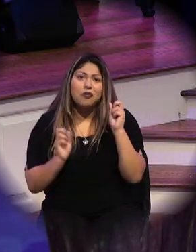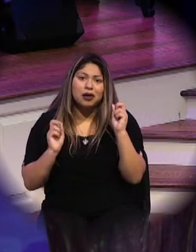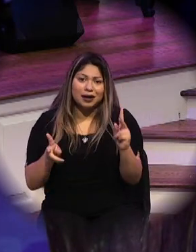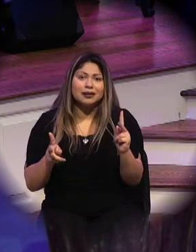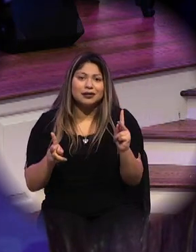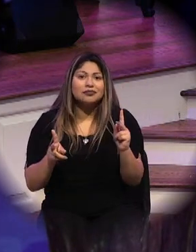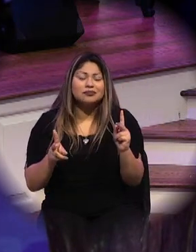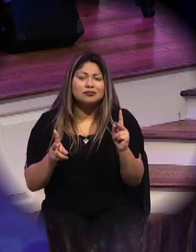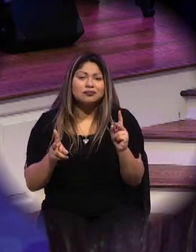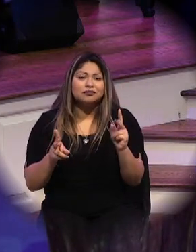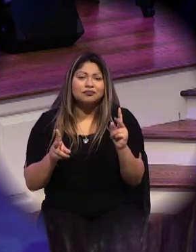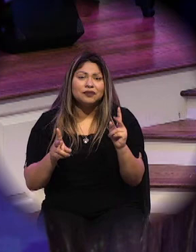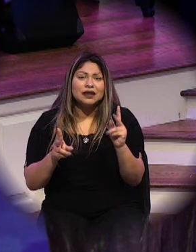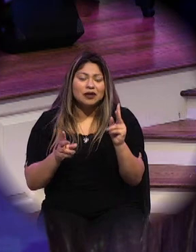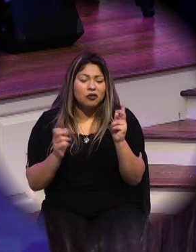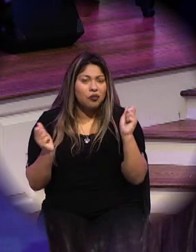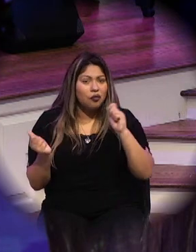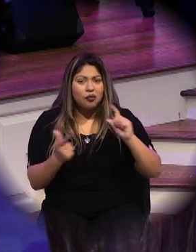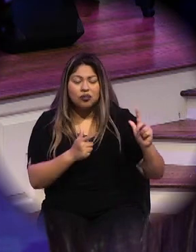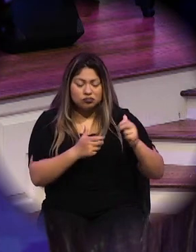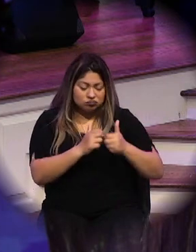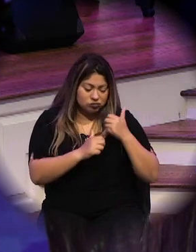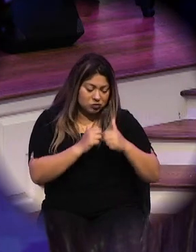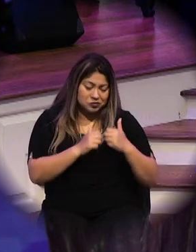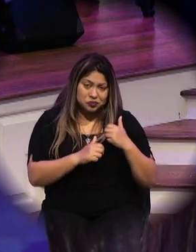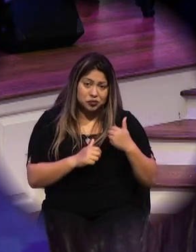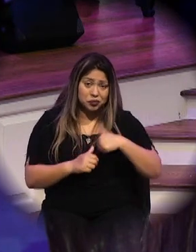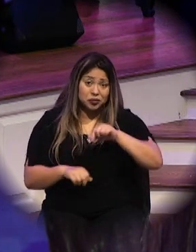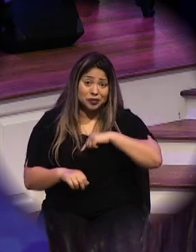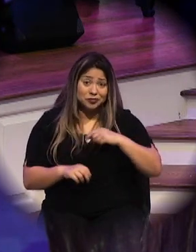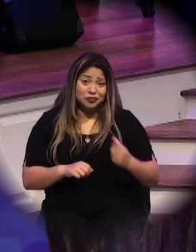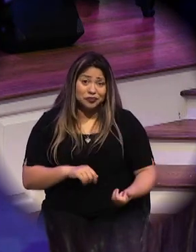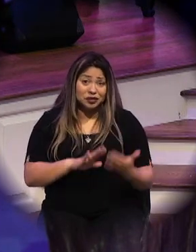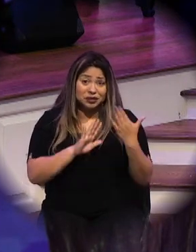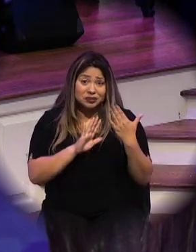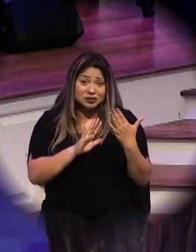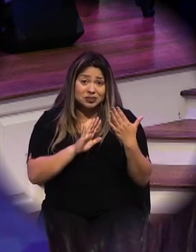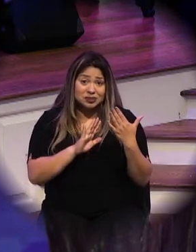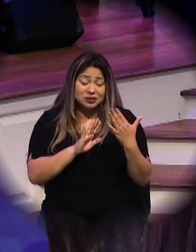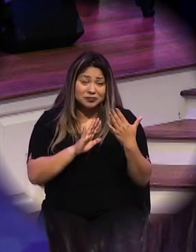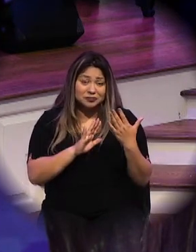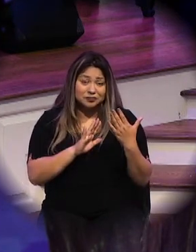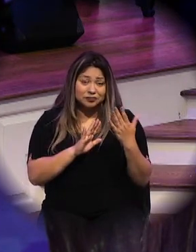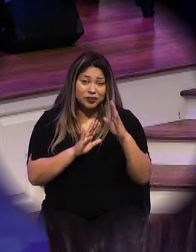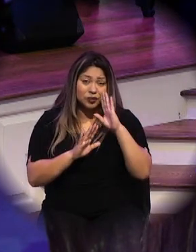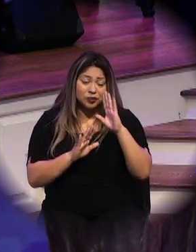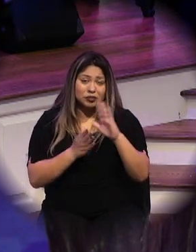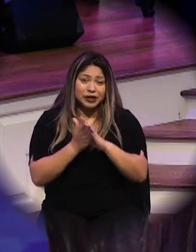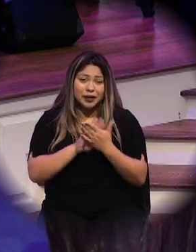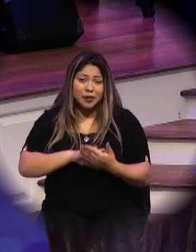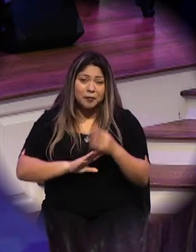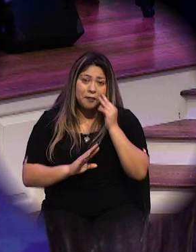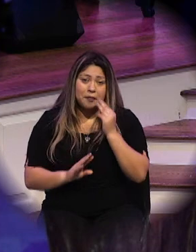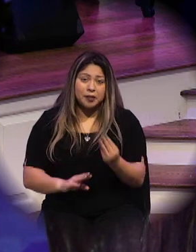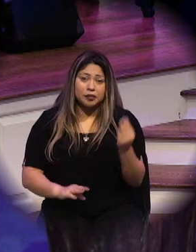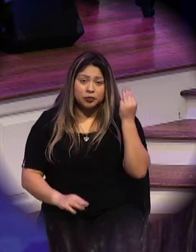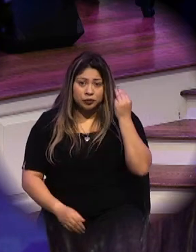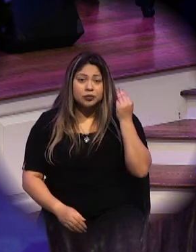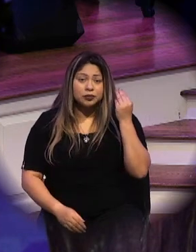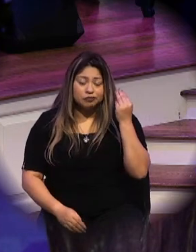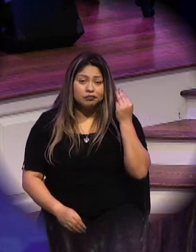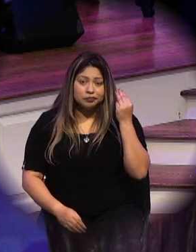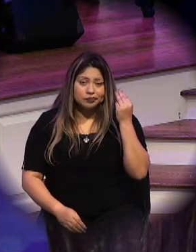day, all of the troubles we face, they'll be distant memories. And, Lord, in anticipation of that